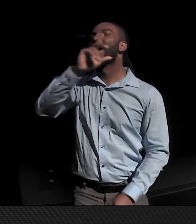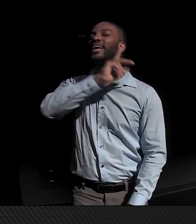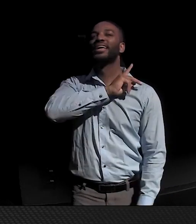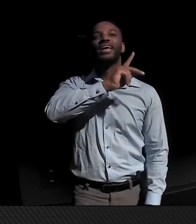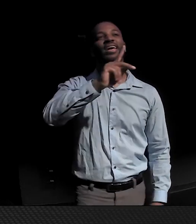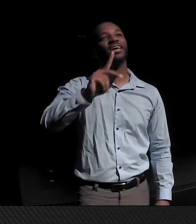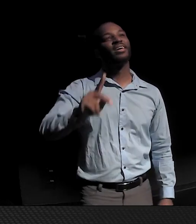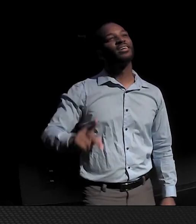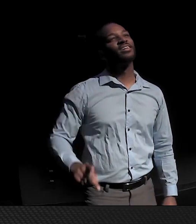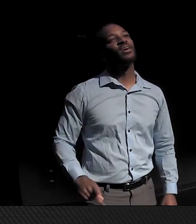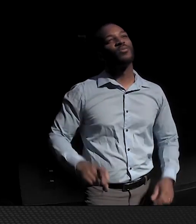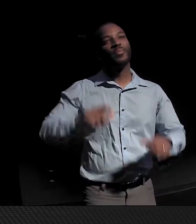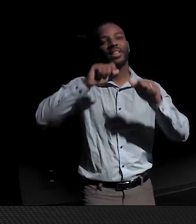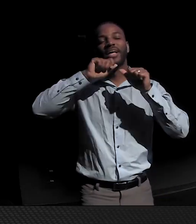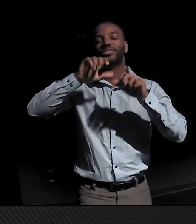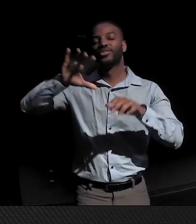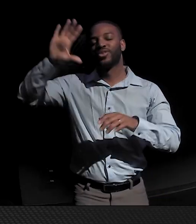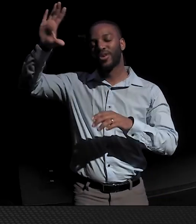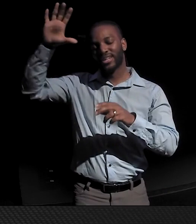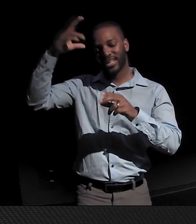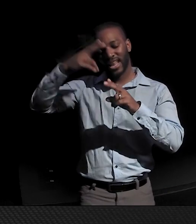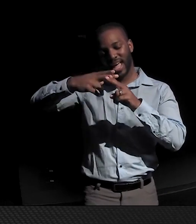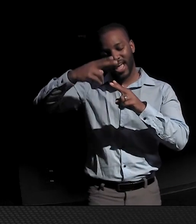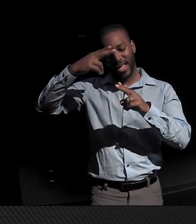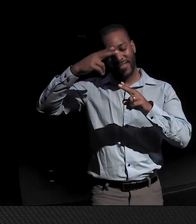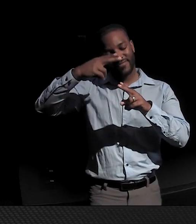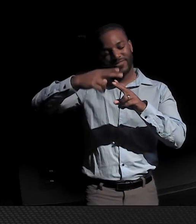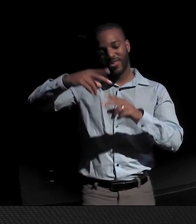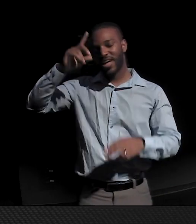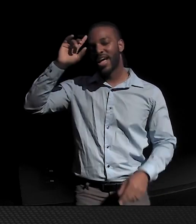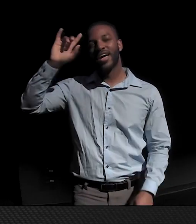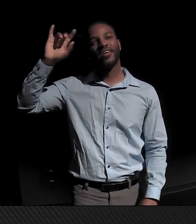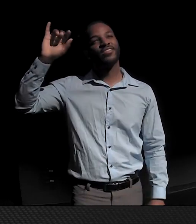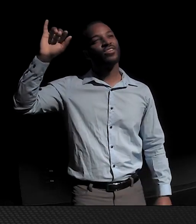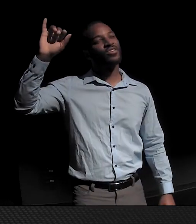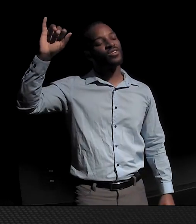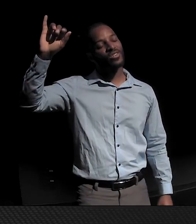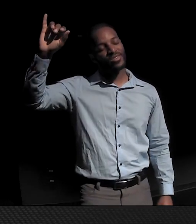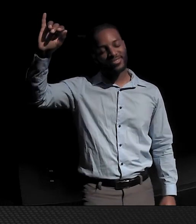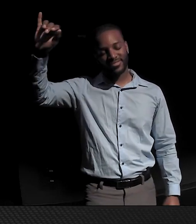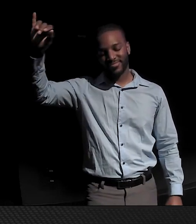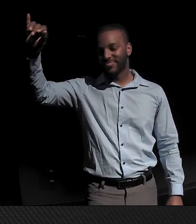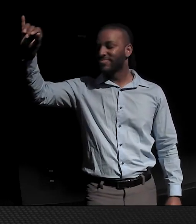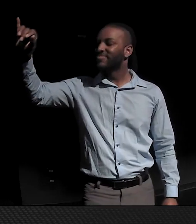God my King. I bless your name forever.